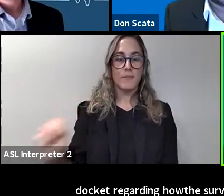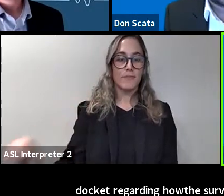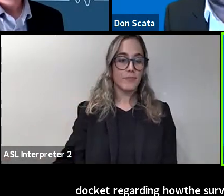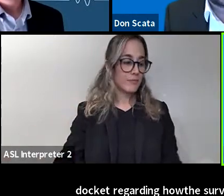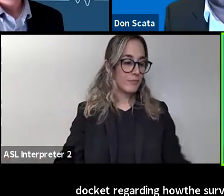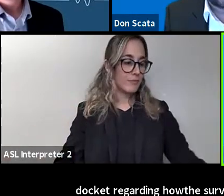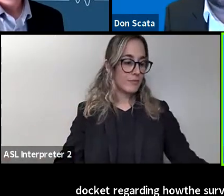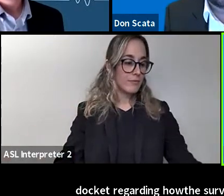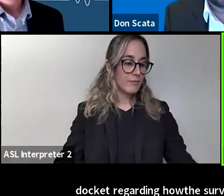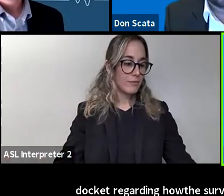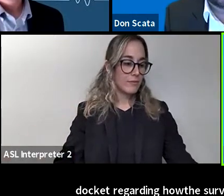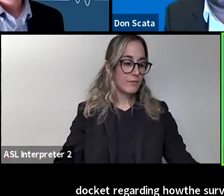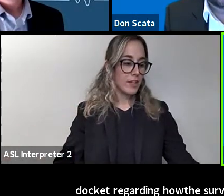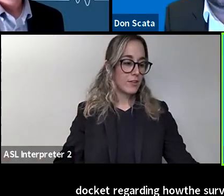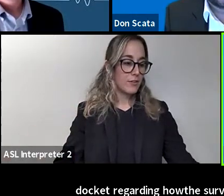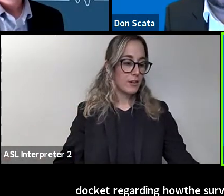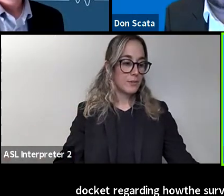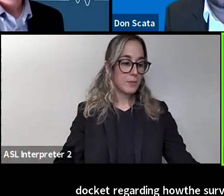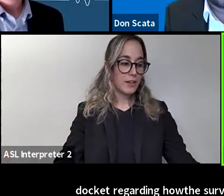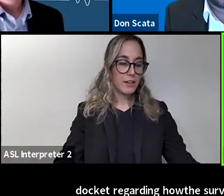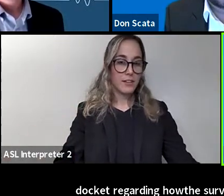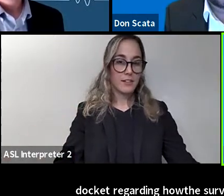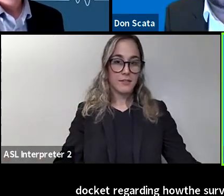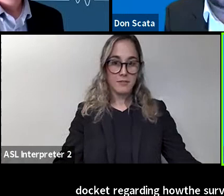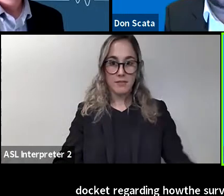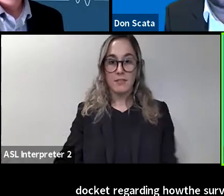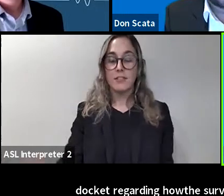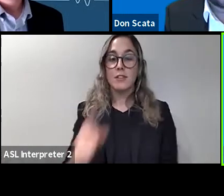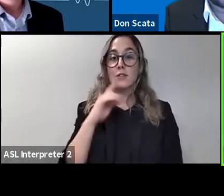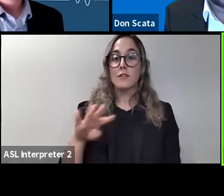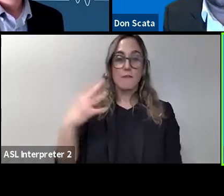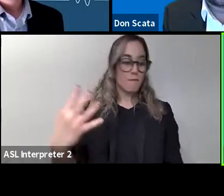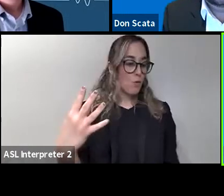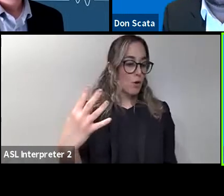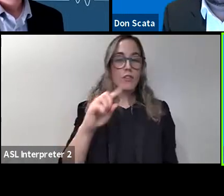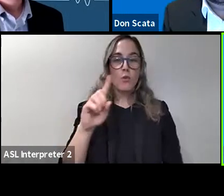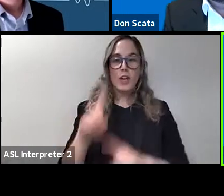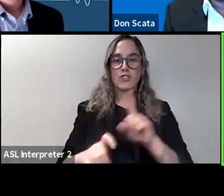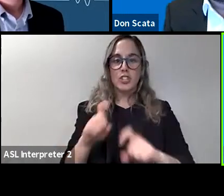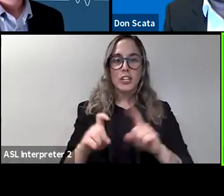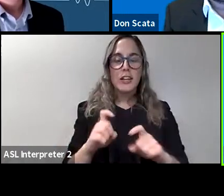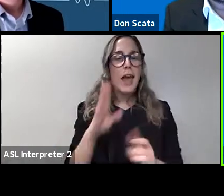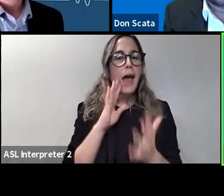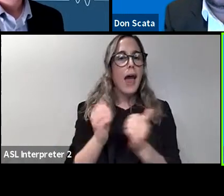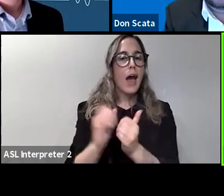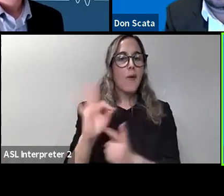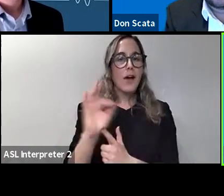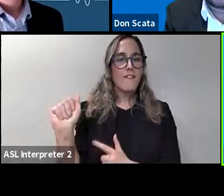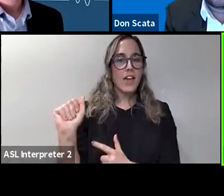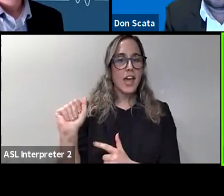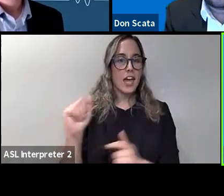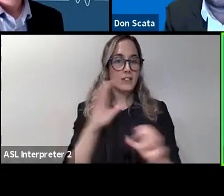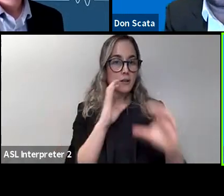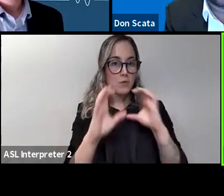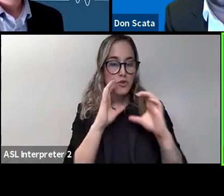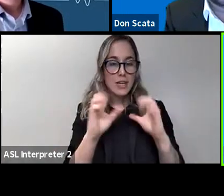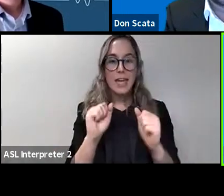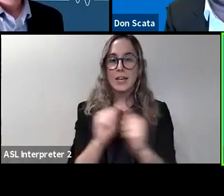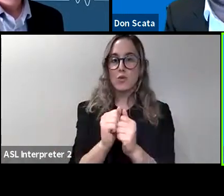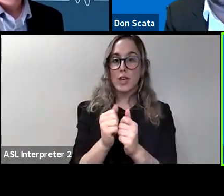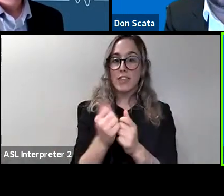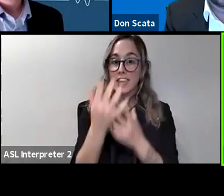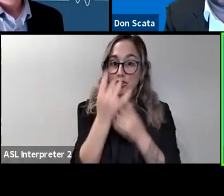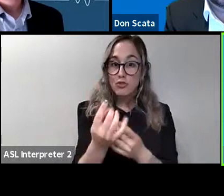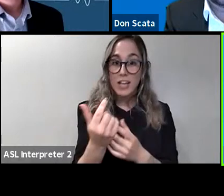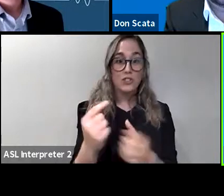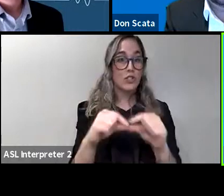Thanks, Don. I guess I'll take the fourth question here. How is FAA communicating with interested groups?